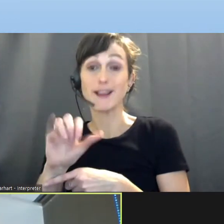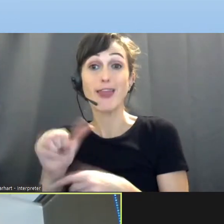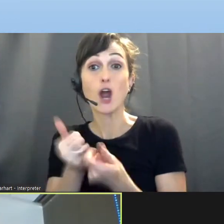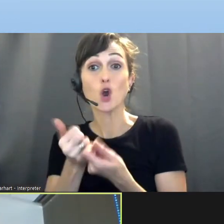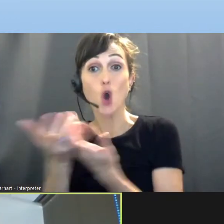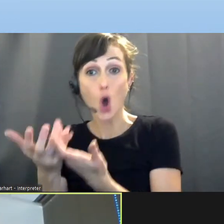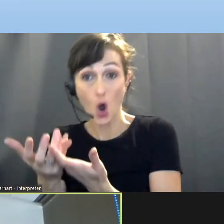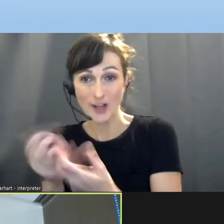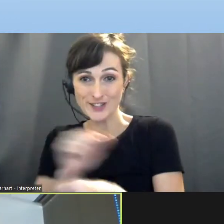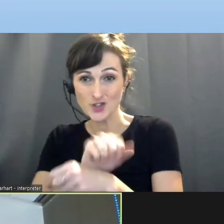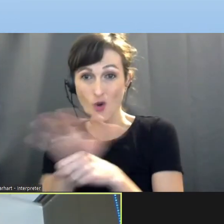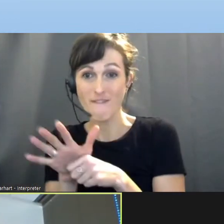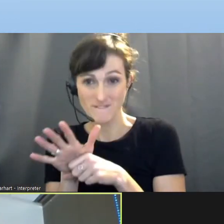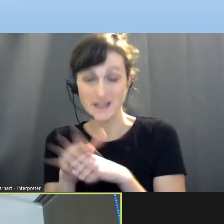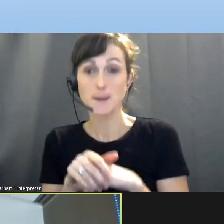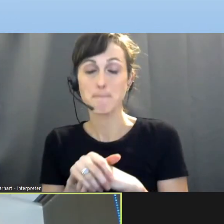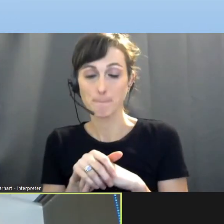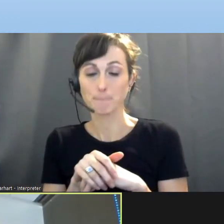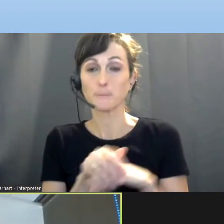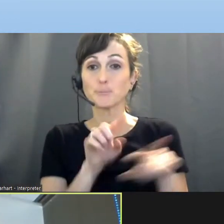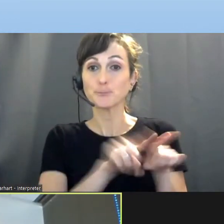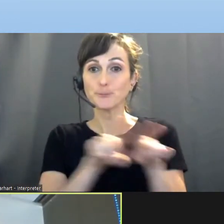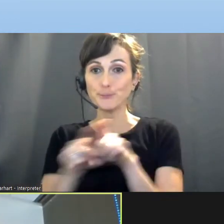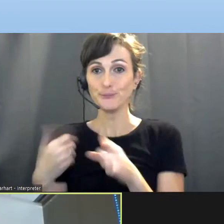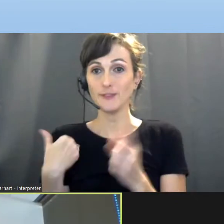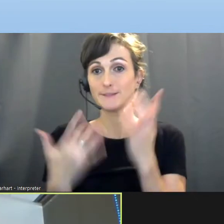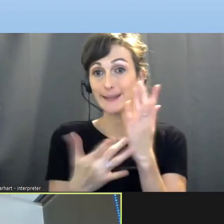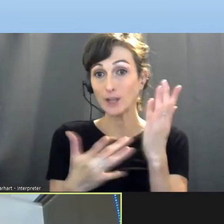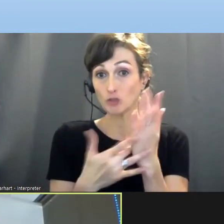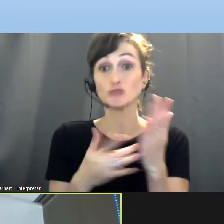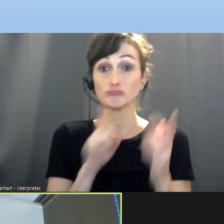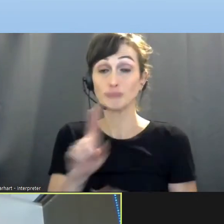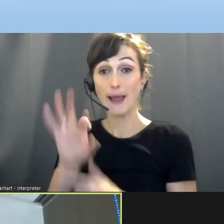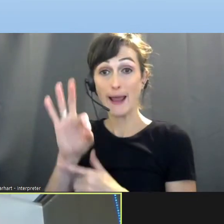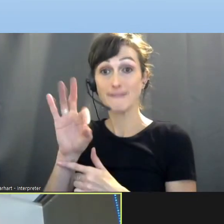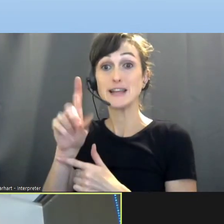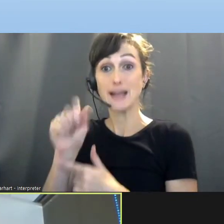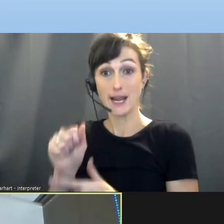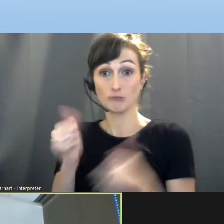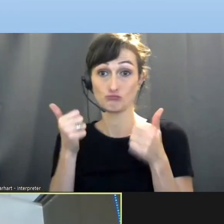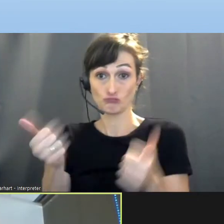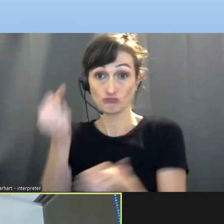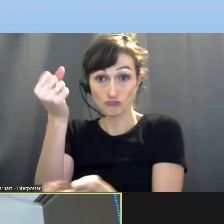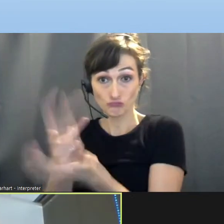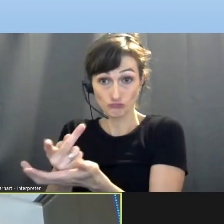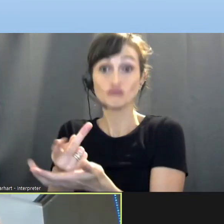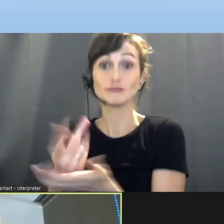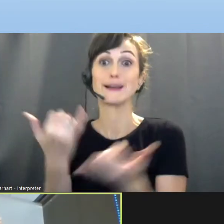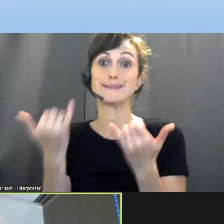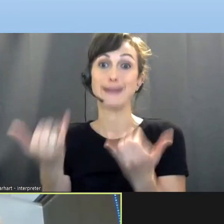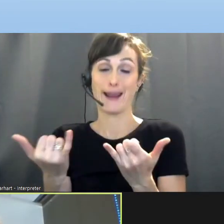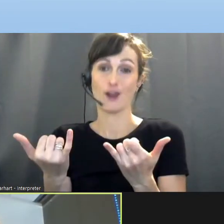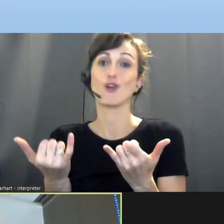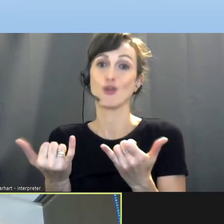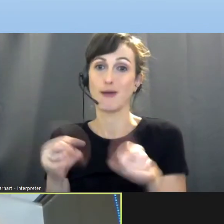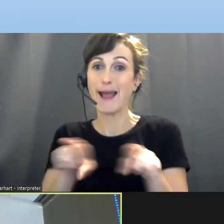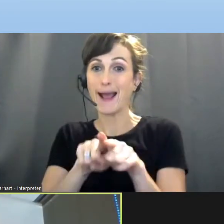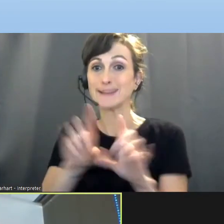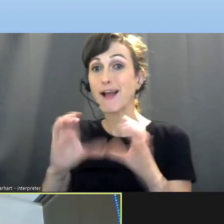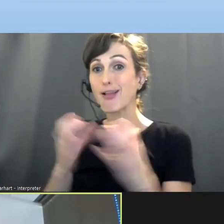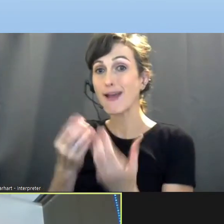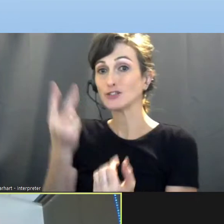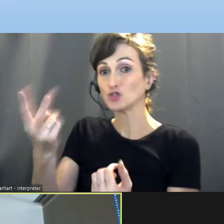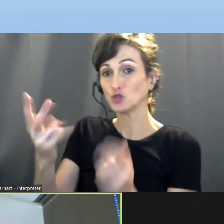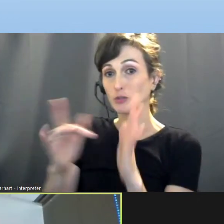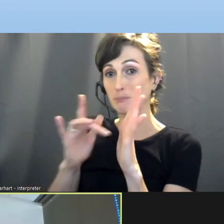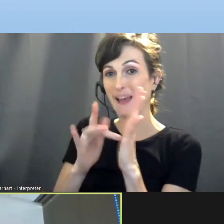COVID-19. We also have technology that's FDA cleared for use now as a Class 2 medical device.